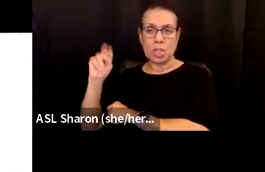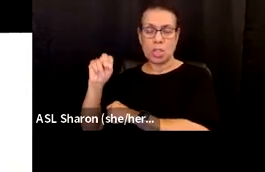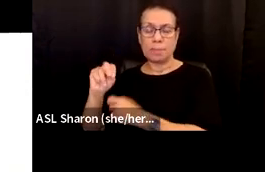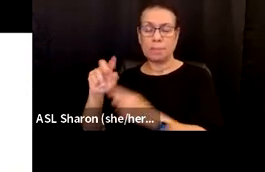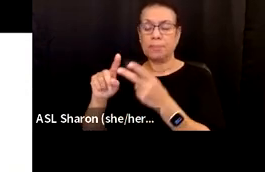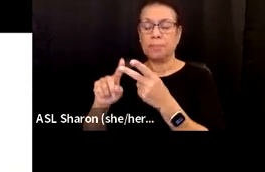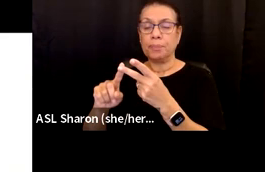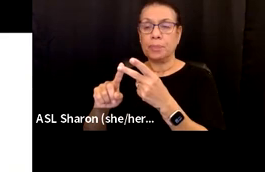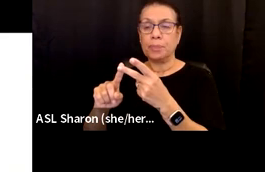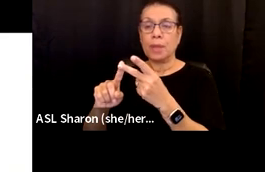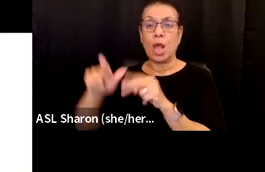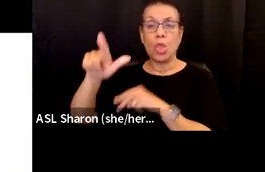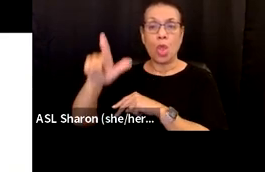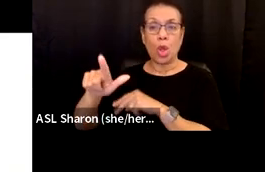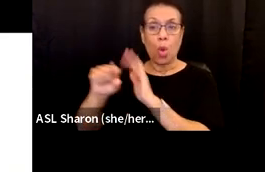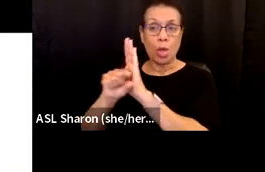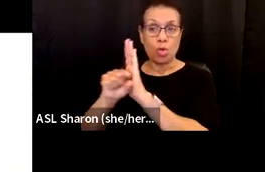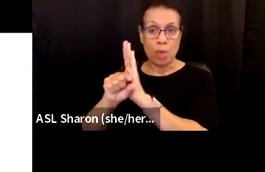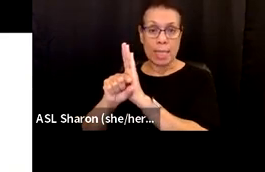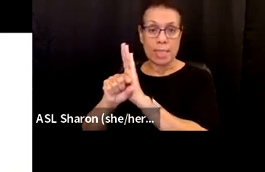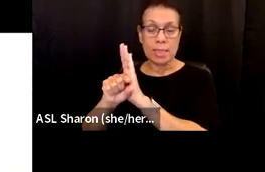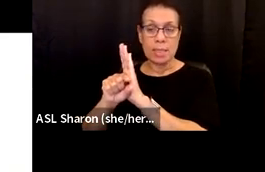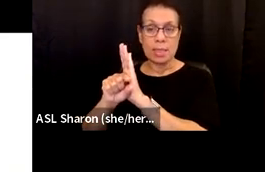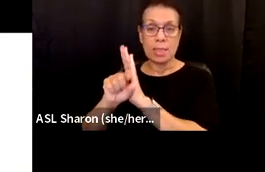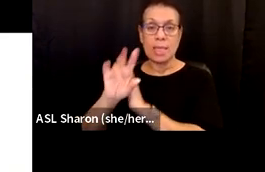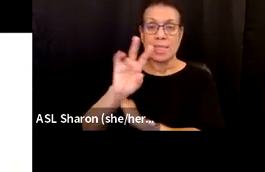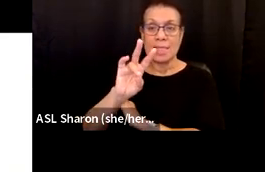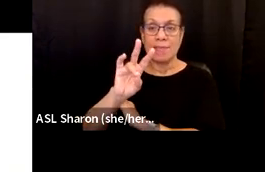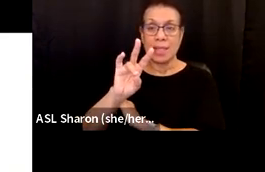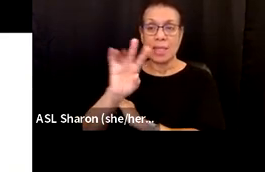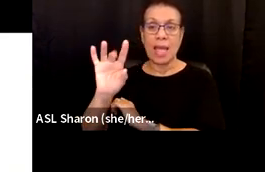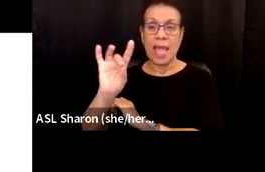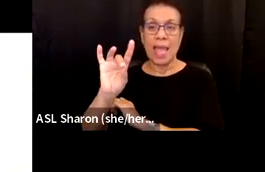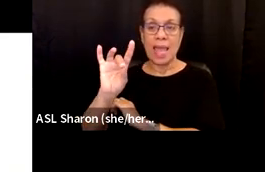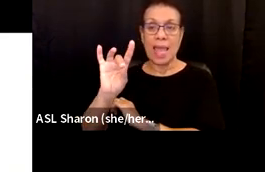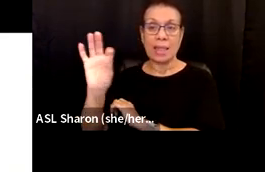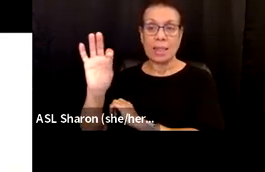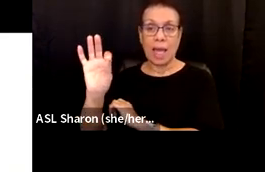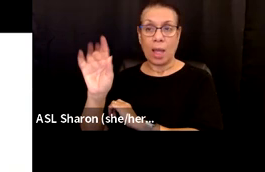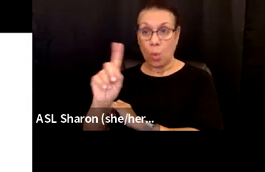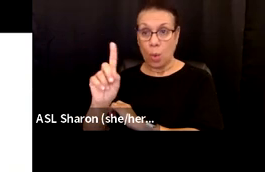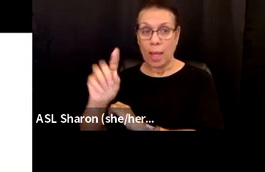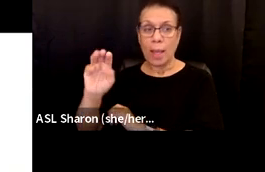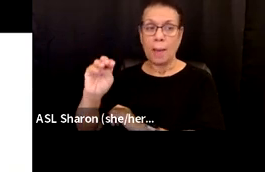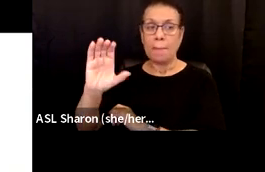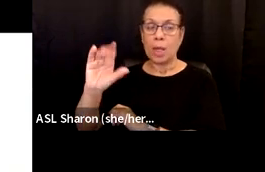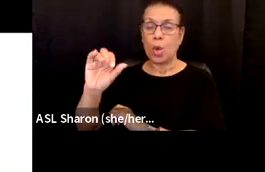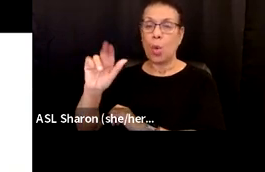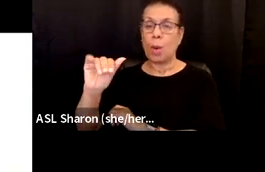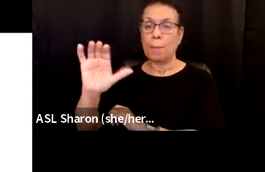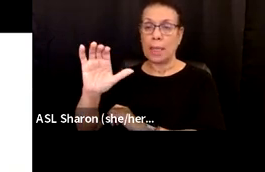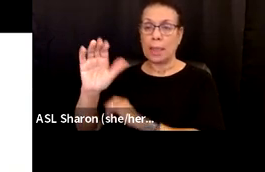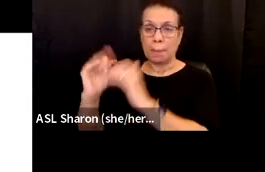the uh lower grades um seven eight and nine uh at the mccormick building as indicated